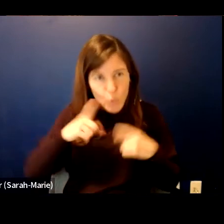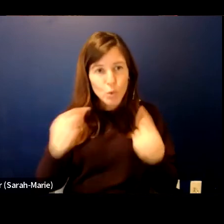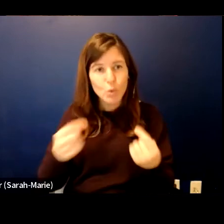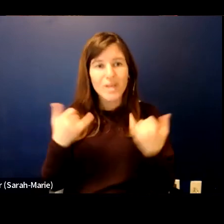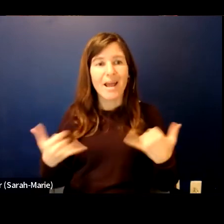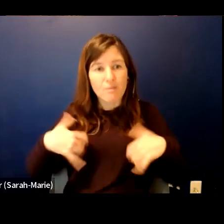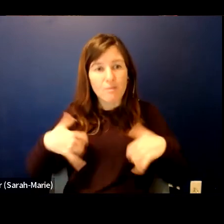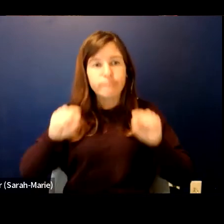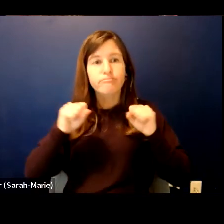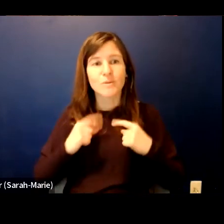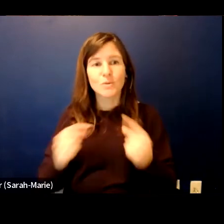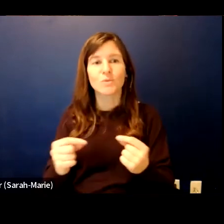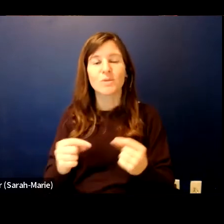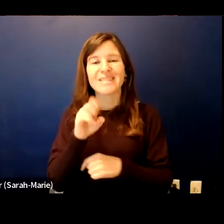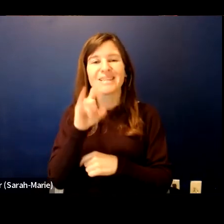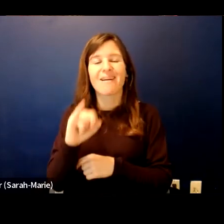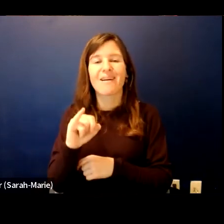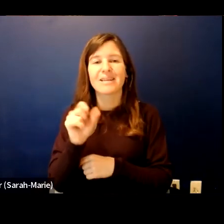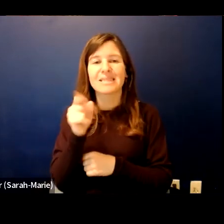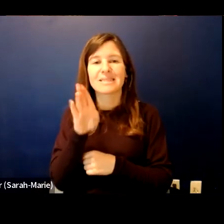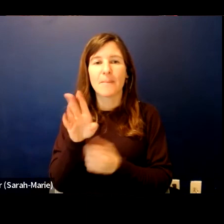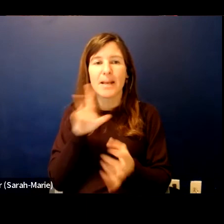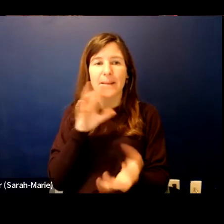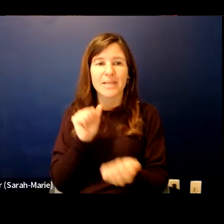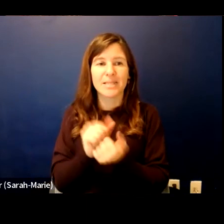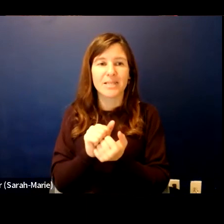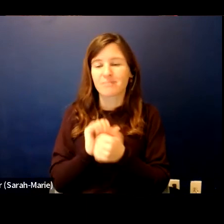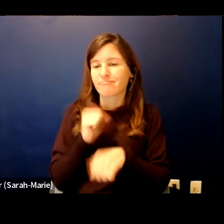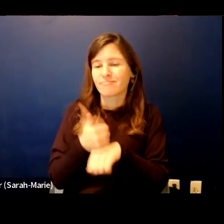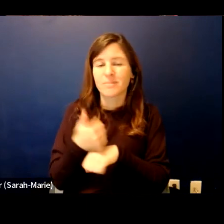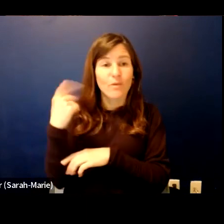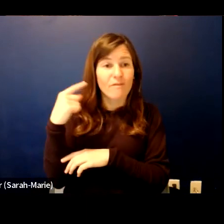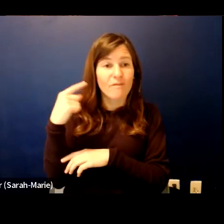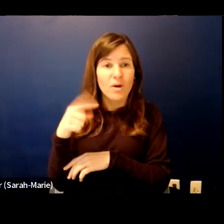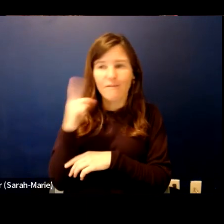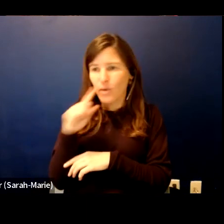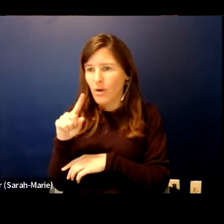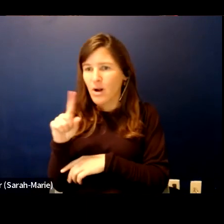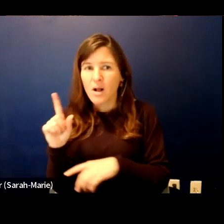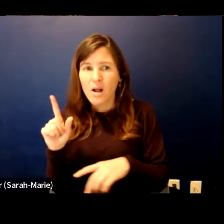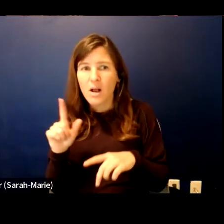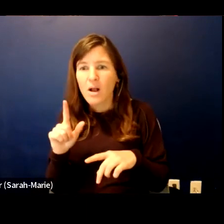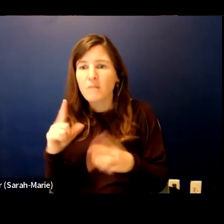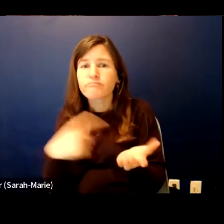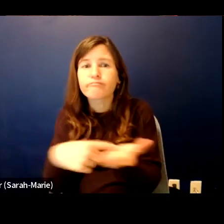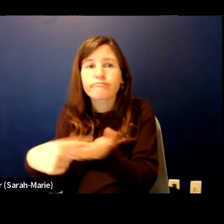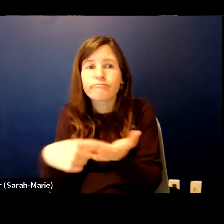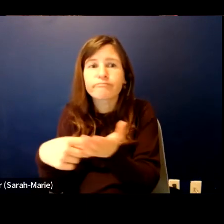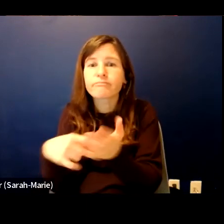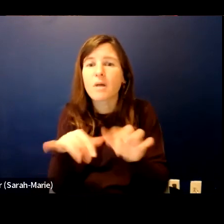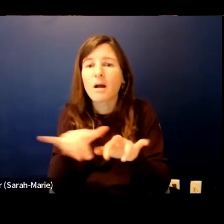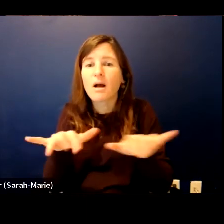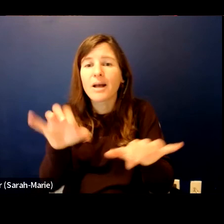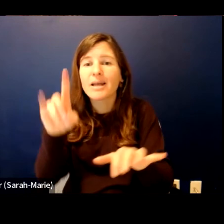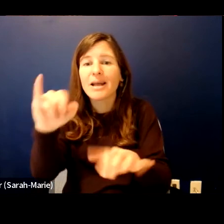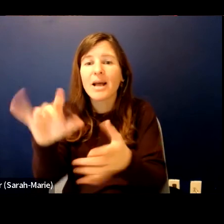to really put that action that's been bubbling around out there. How do we say, what are the true steps? What's implementable? What